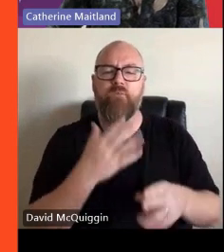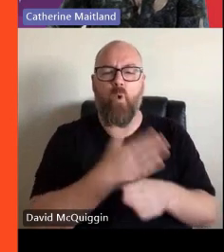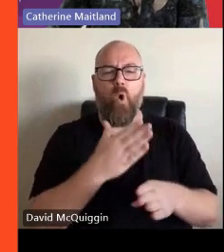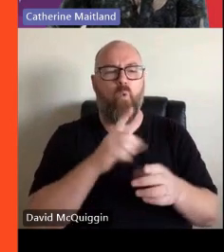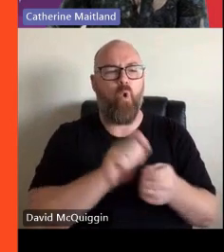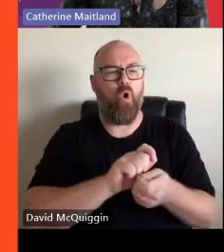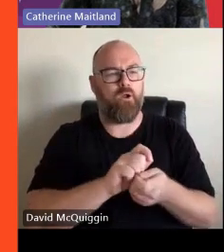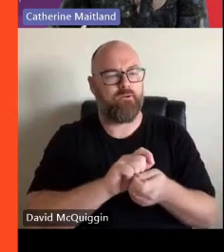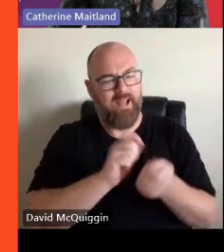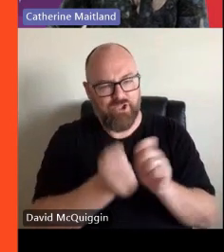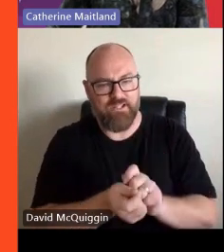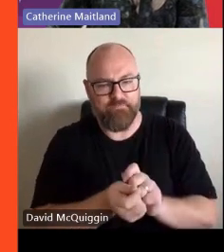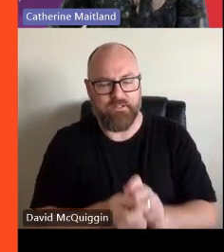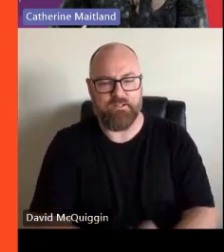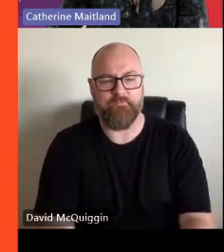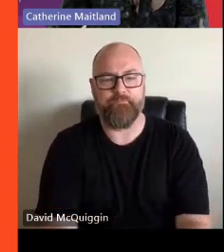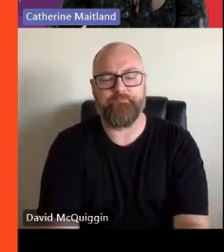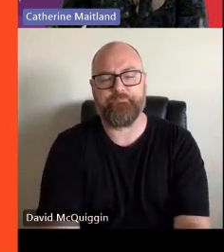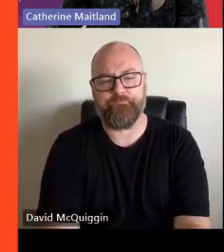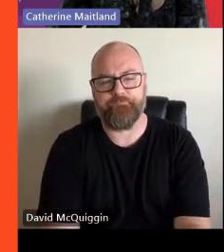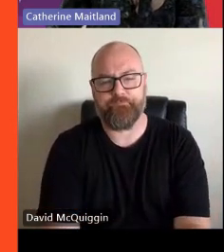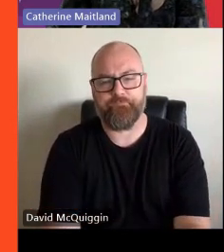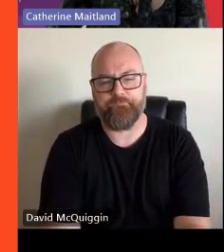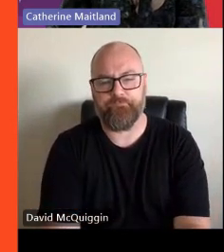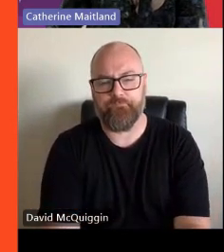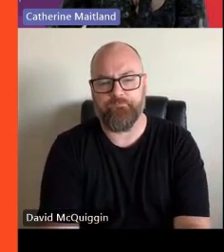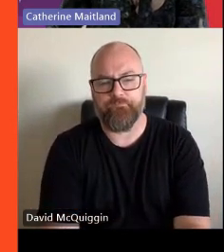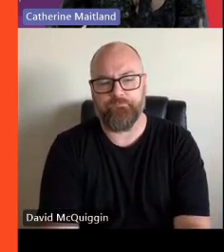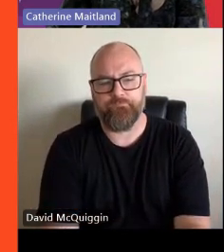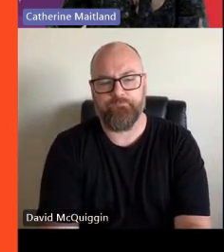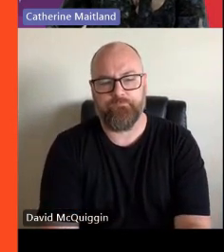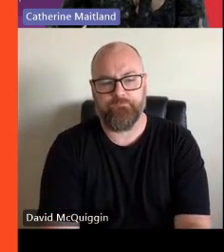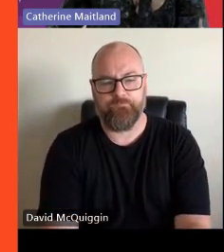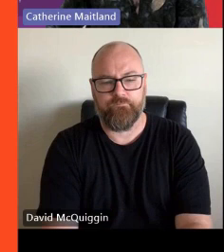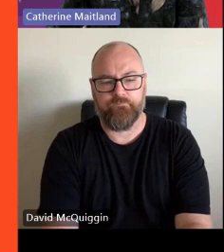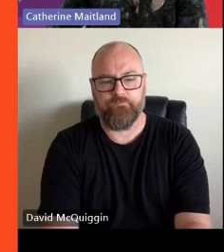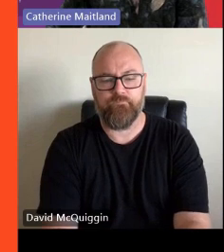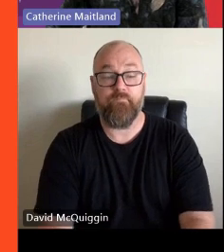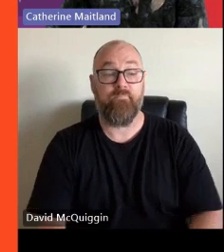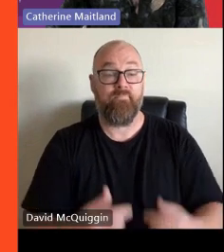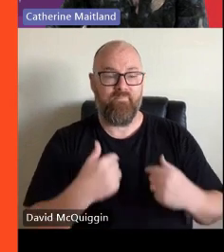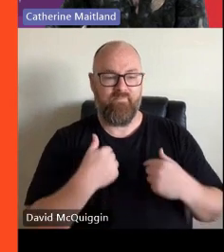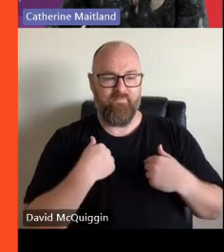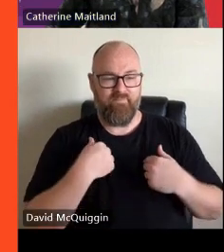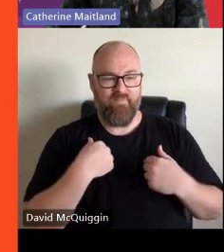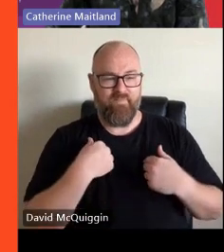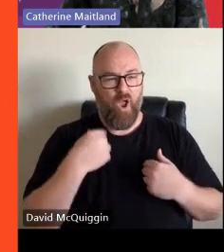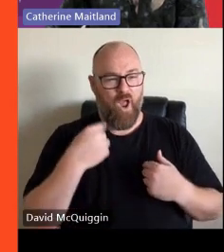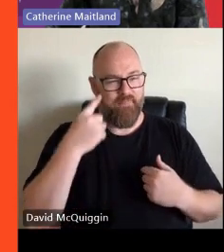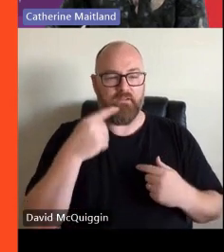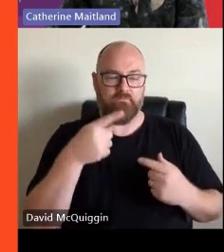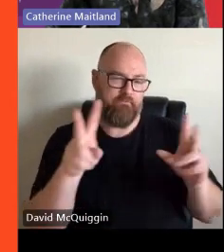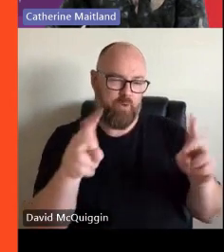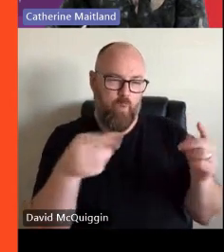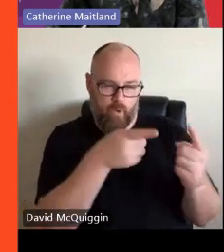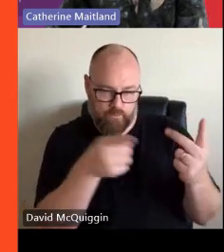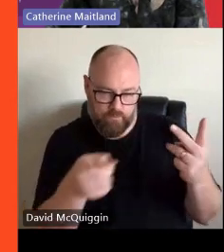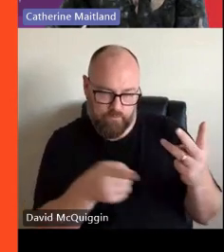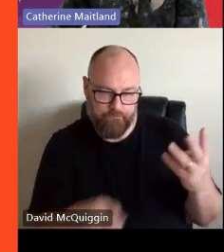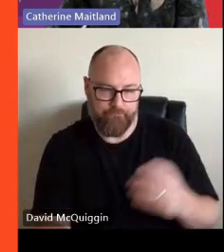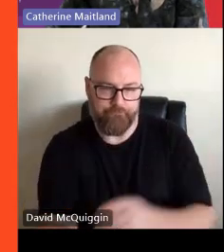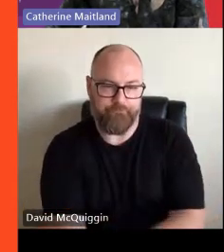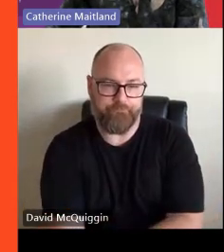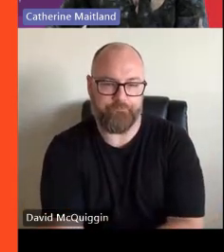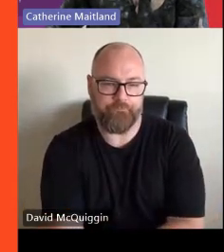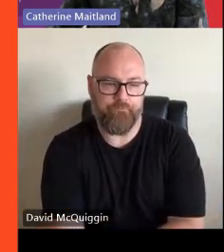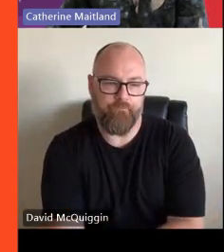adjustments. I think we could rely less on the term workplace adjustments and actually delve